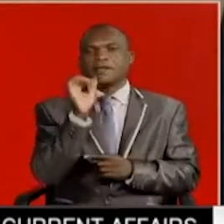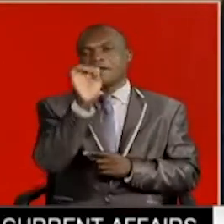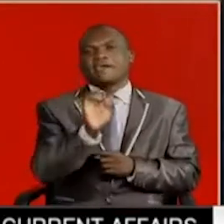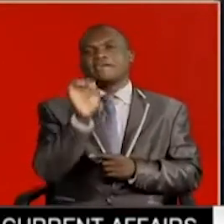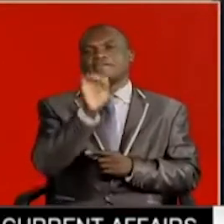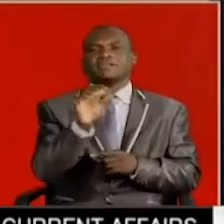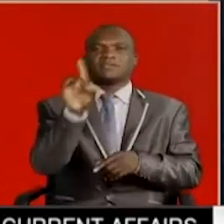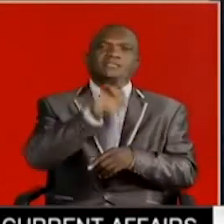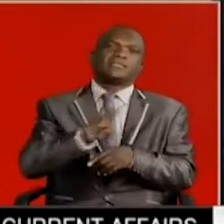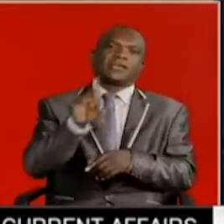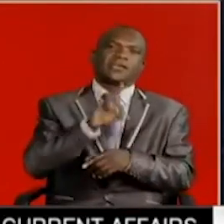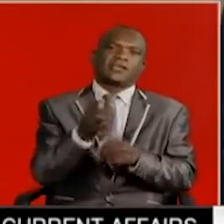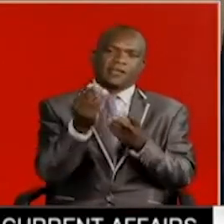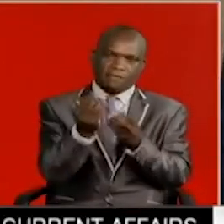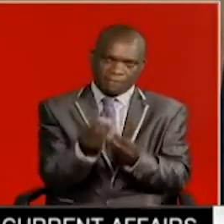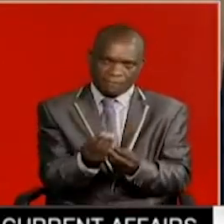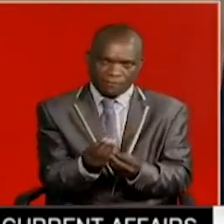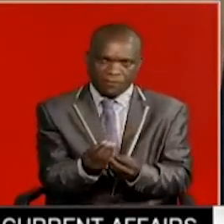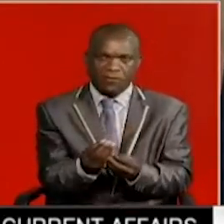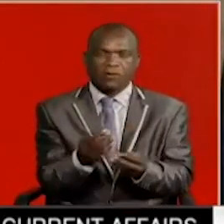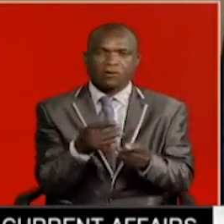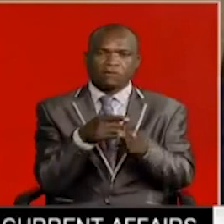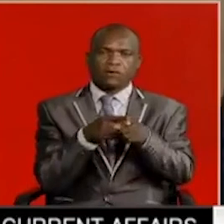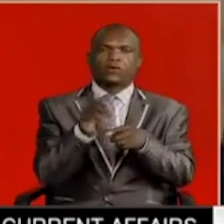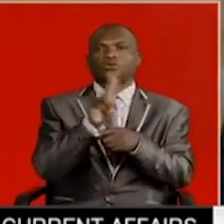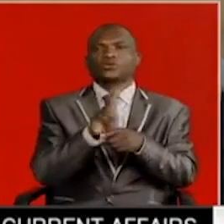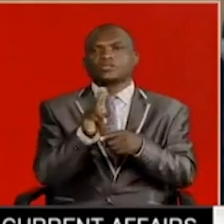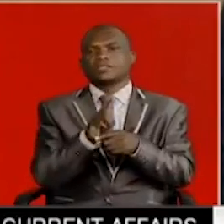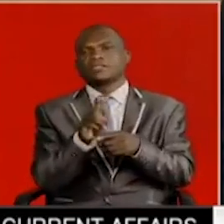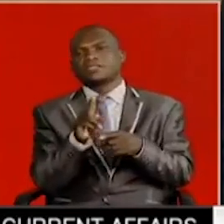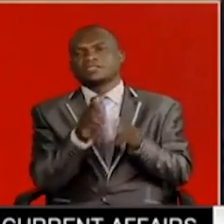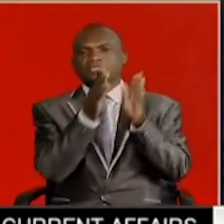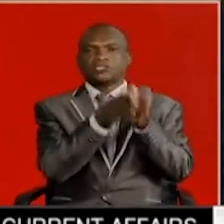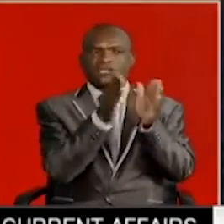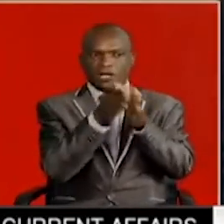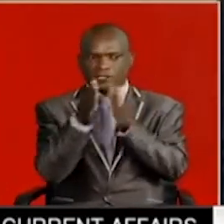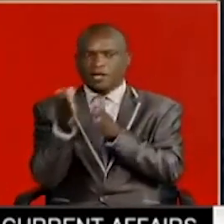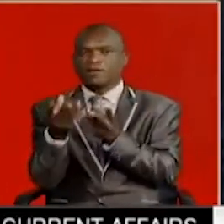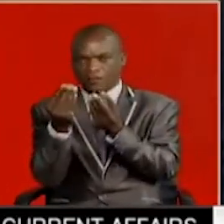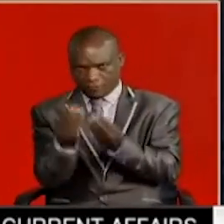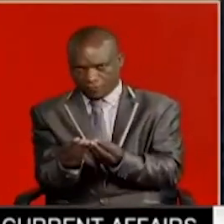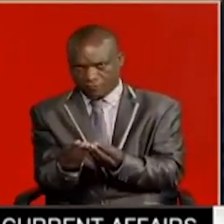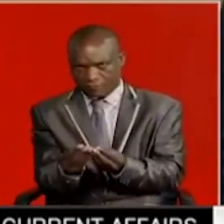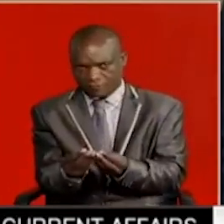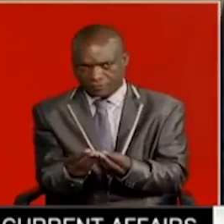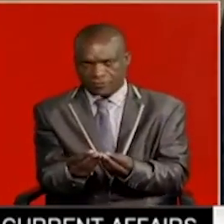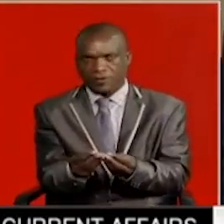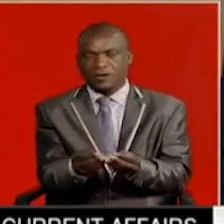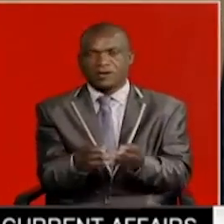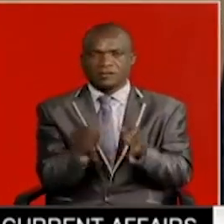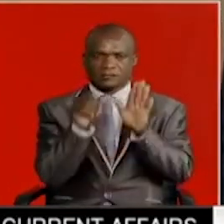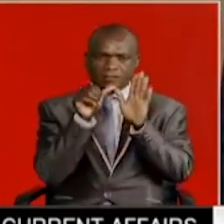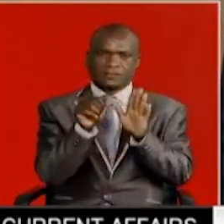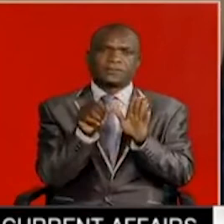basis using existing platforms and structures. Six,